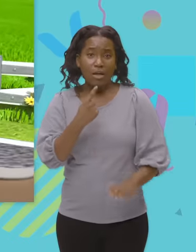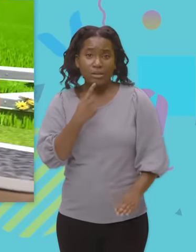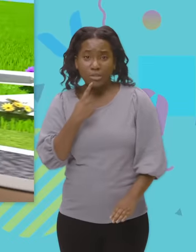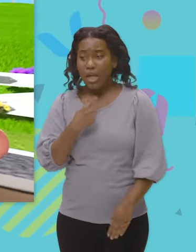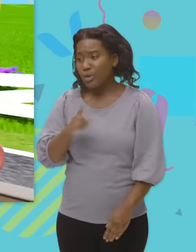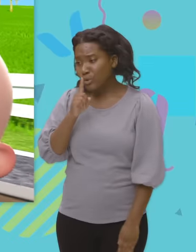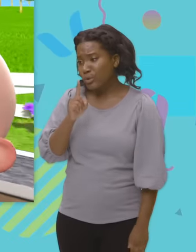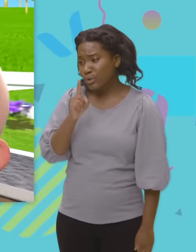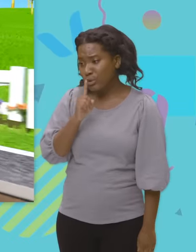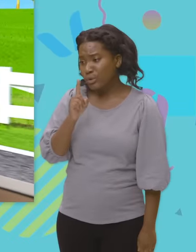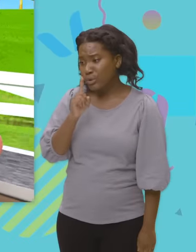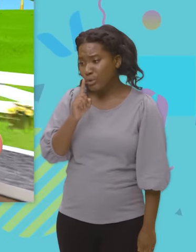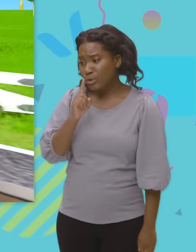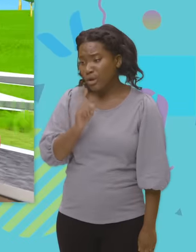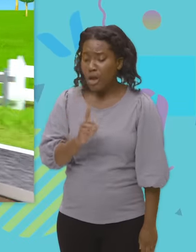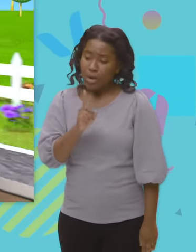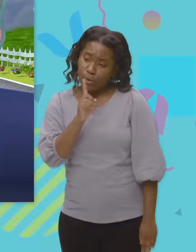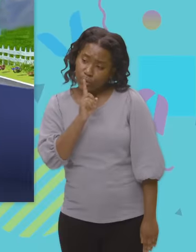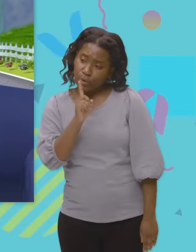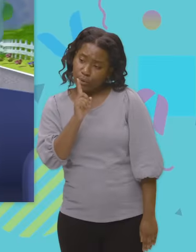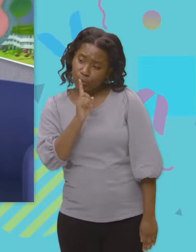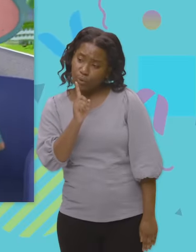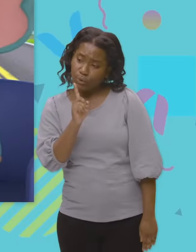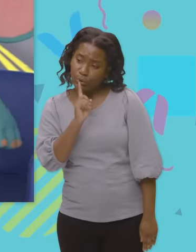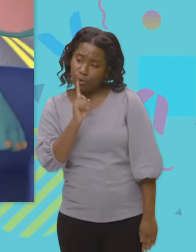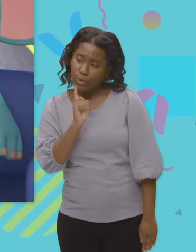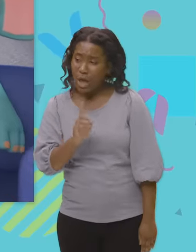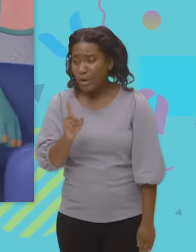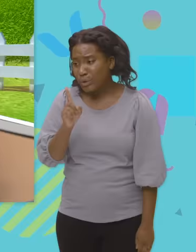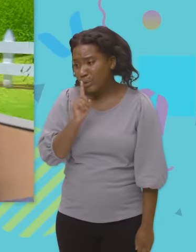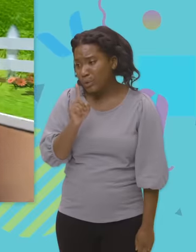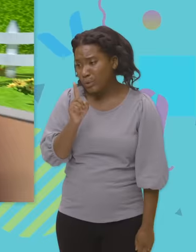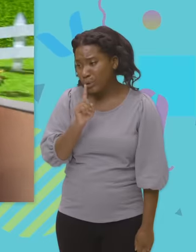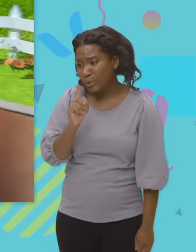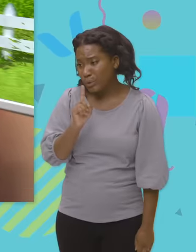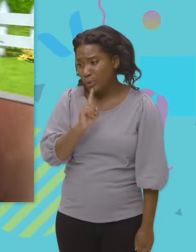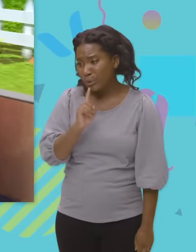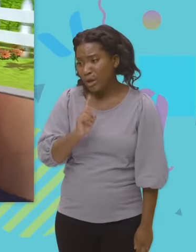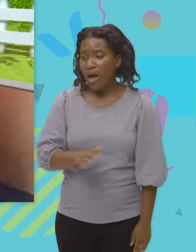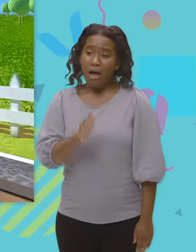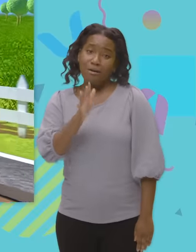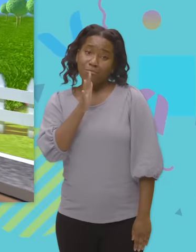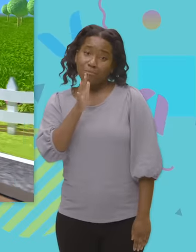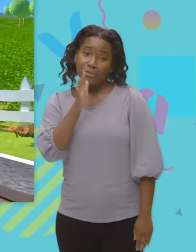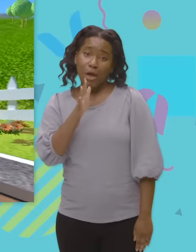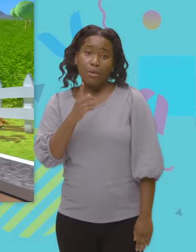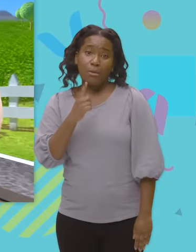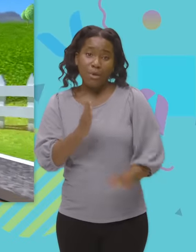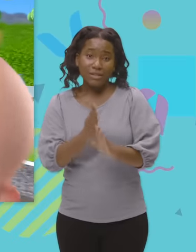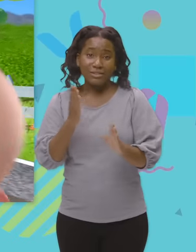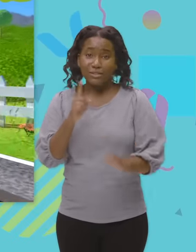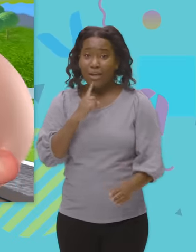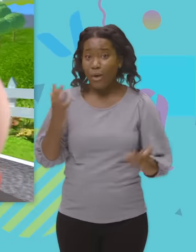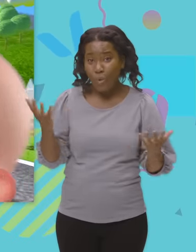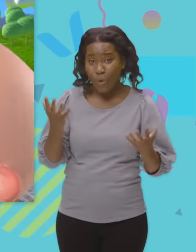on the bus go shh, shh, shh, shh, shh, shh, shh, shh. The mommies on